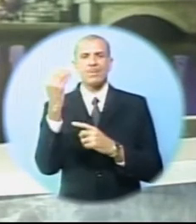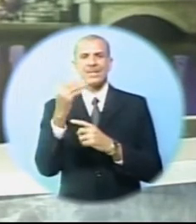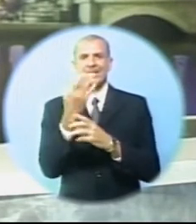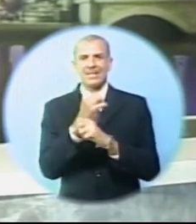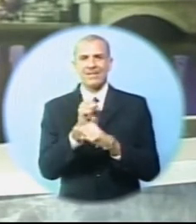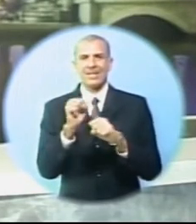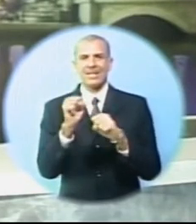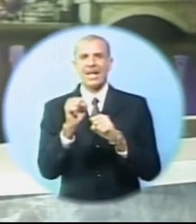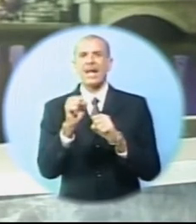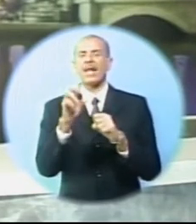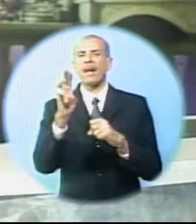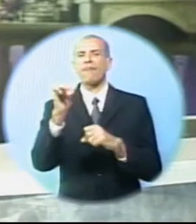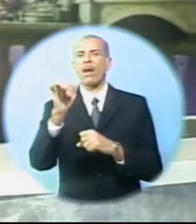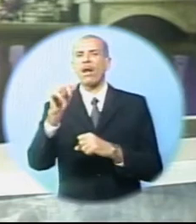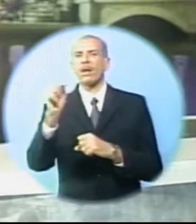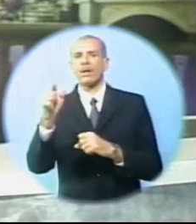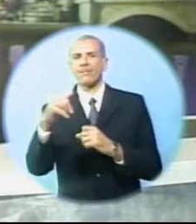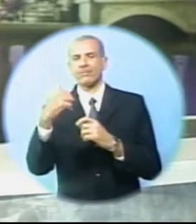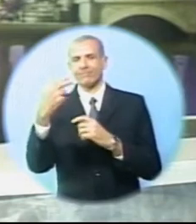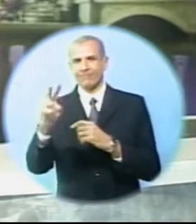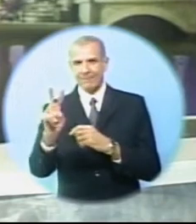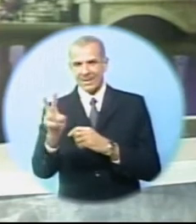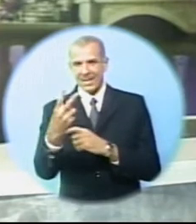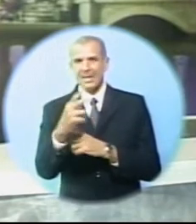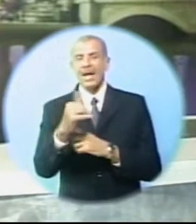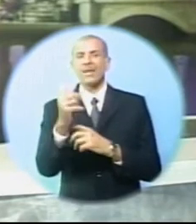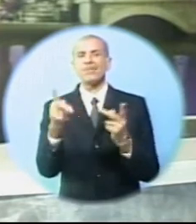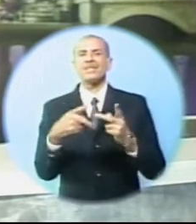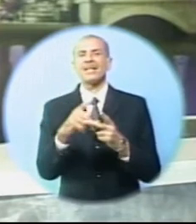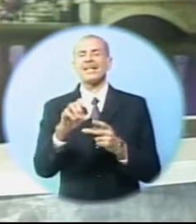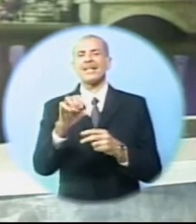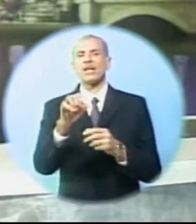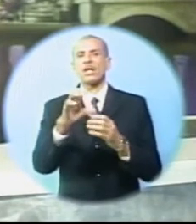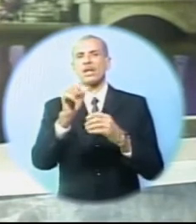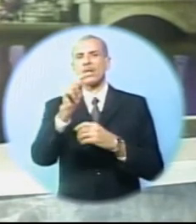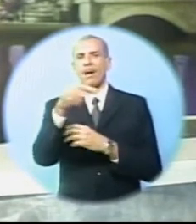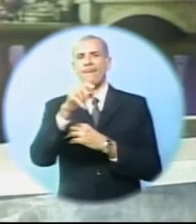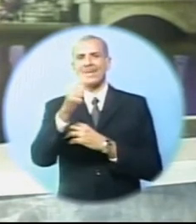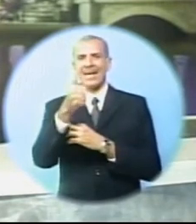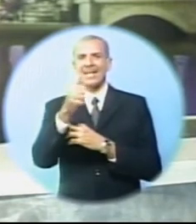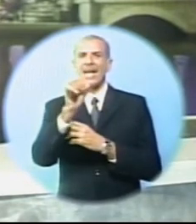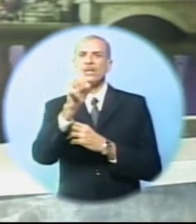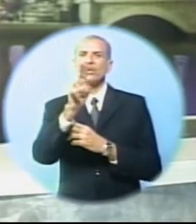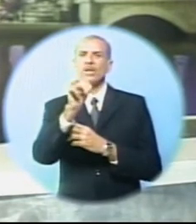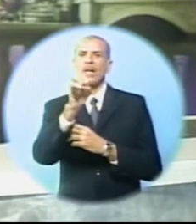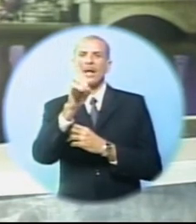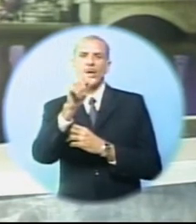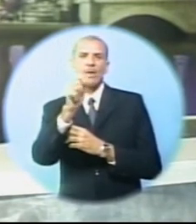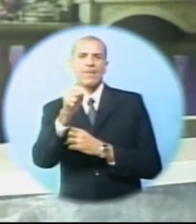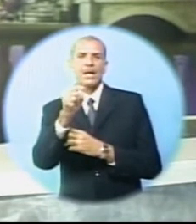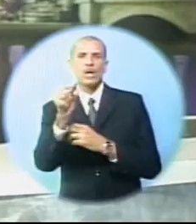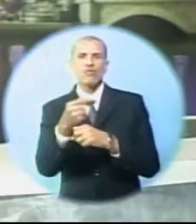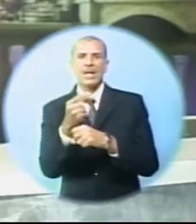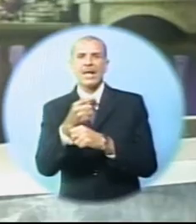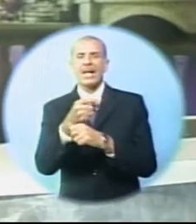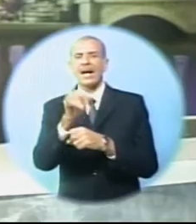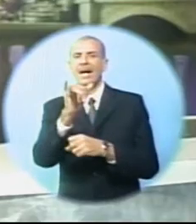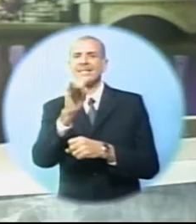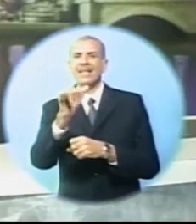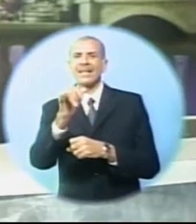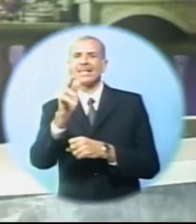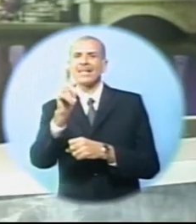followed by Malta. Other destinations in the top 10 safest list include Saudi Arabia, Grenada,